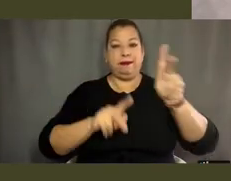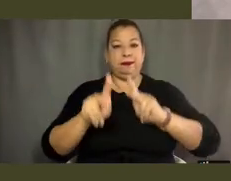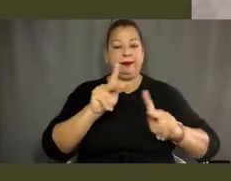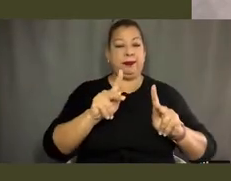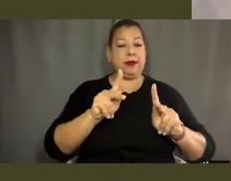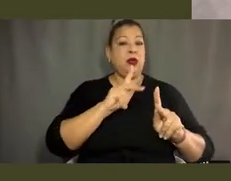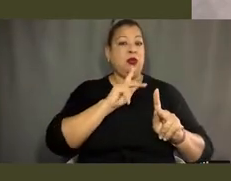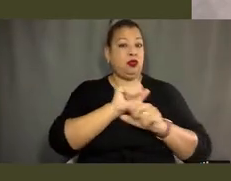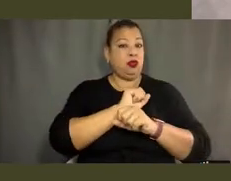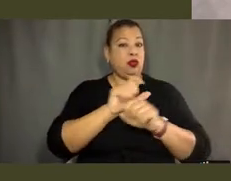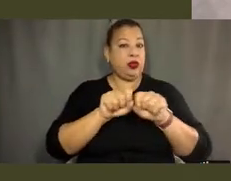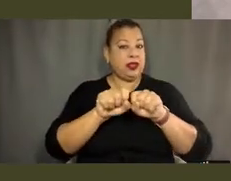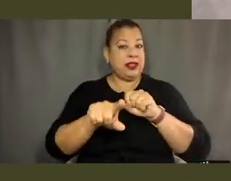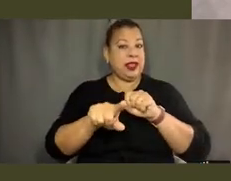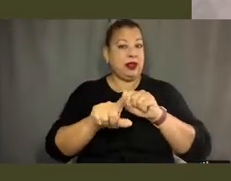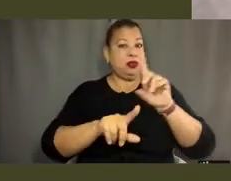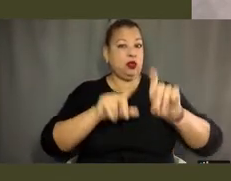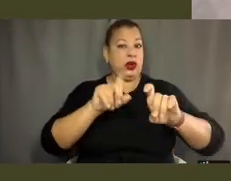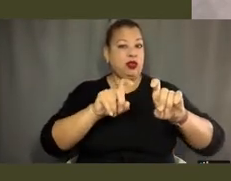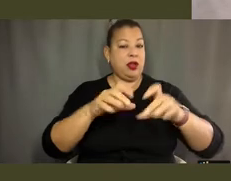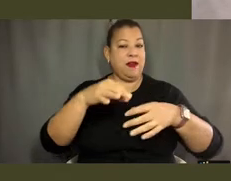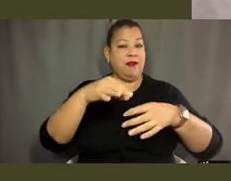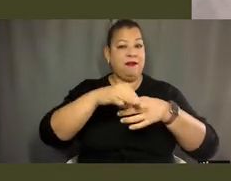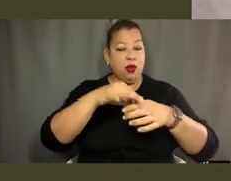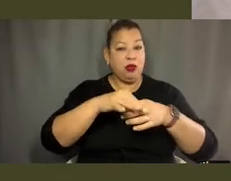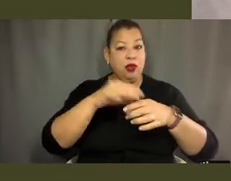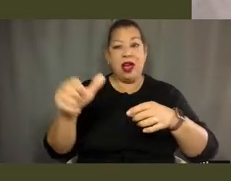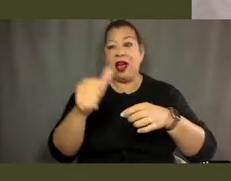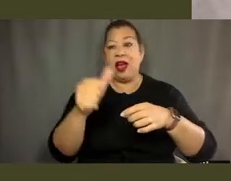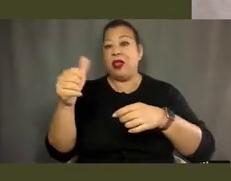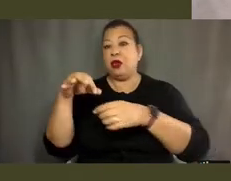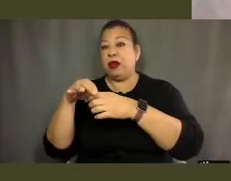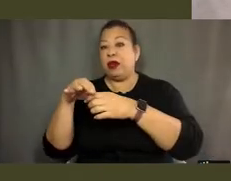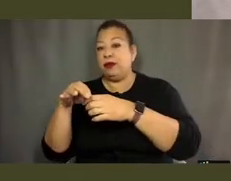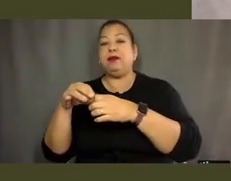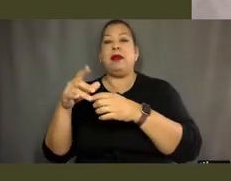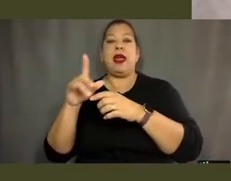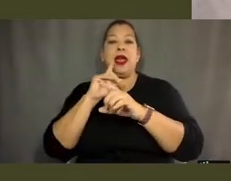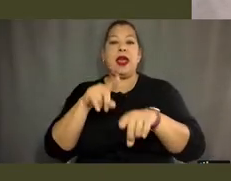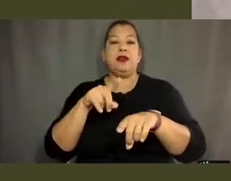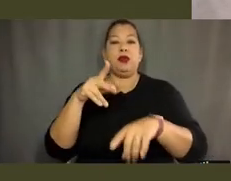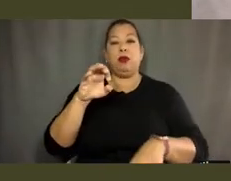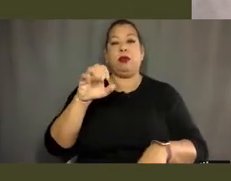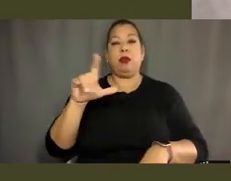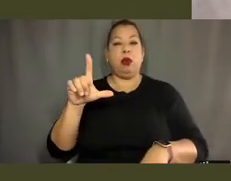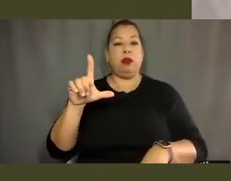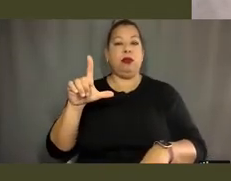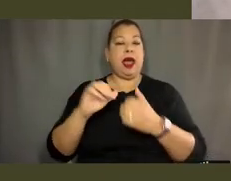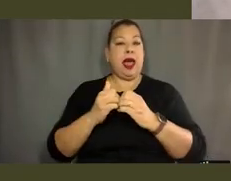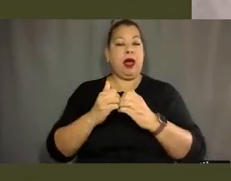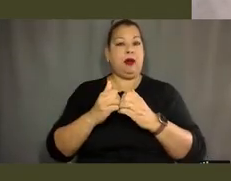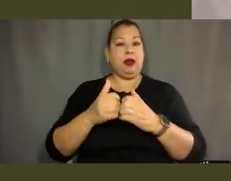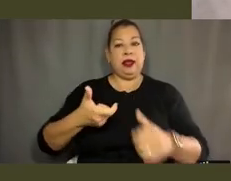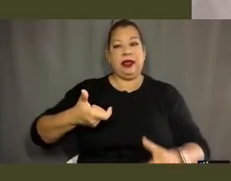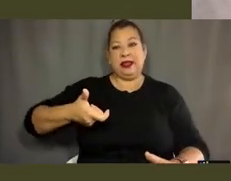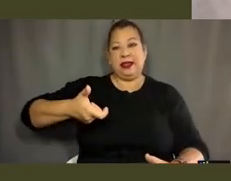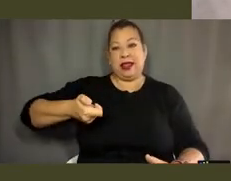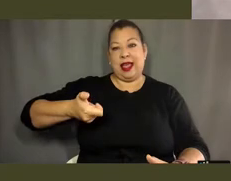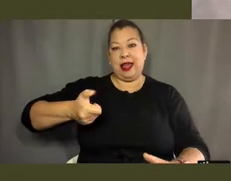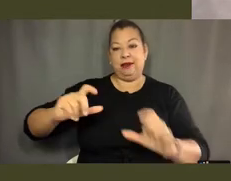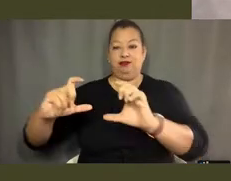your questions, vote on other people's questions, and answer polls by scanning the QR code on the right-hand side